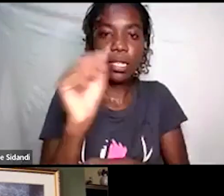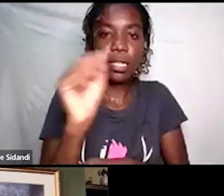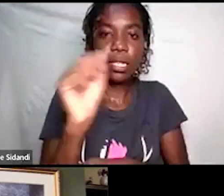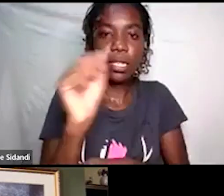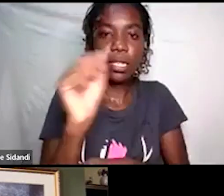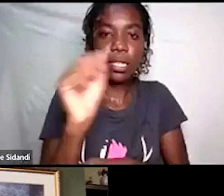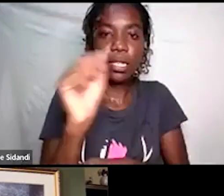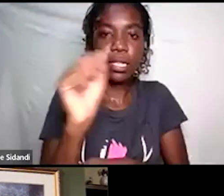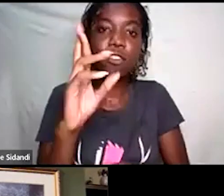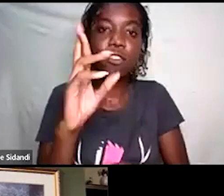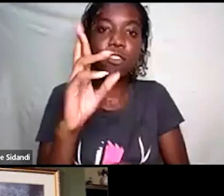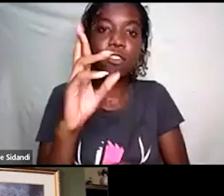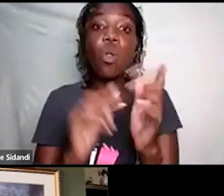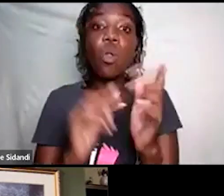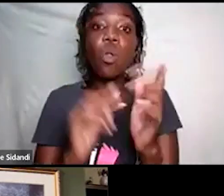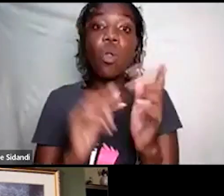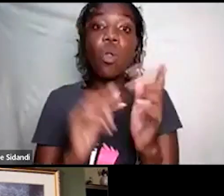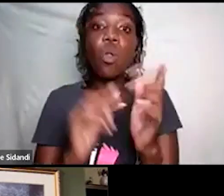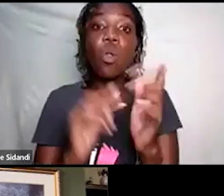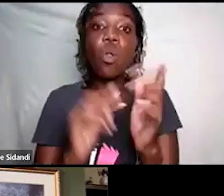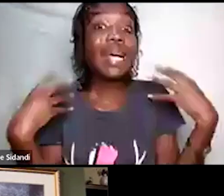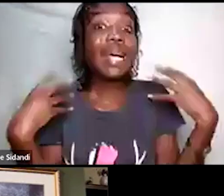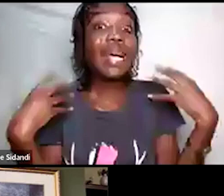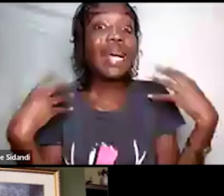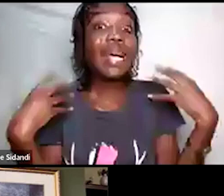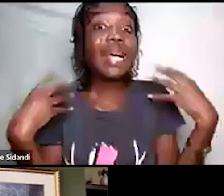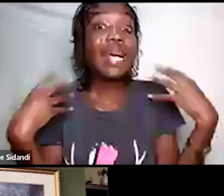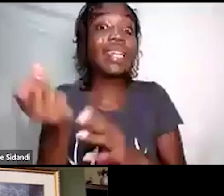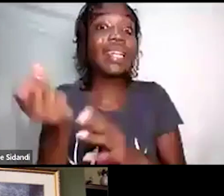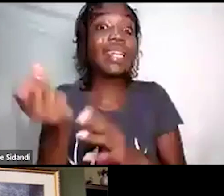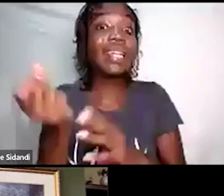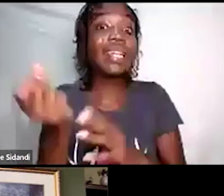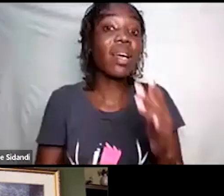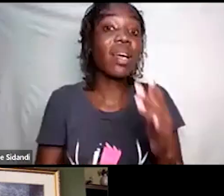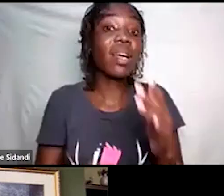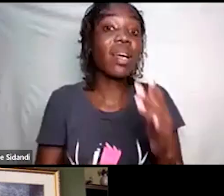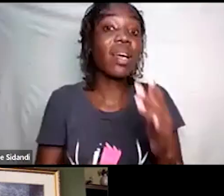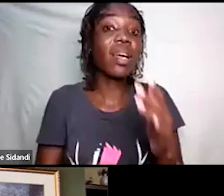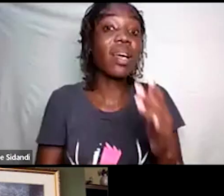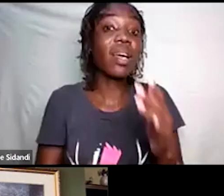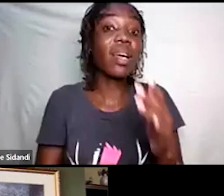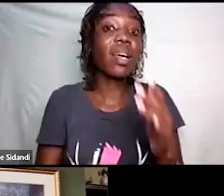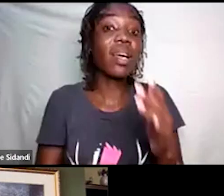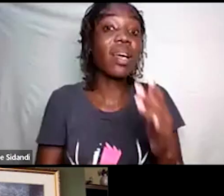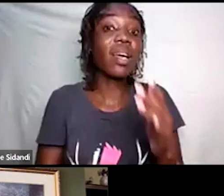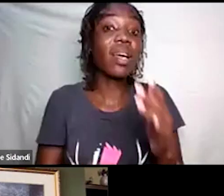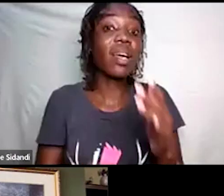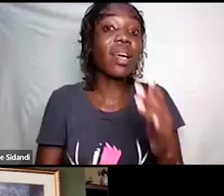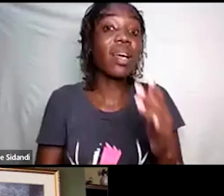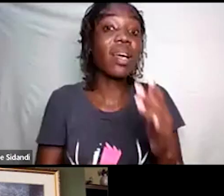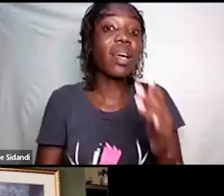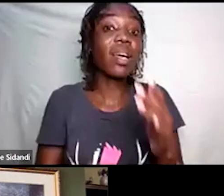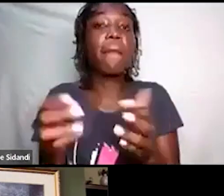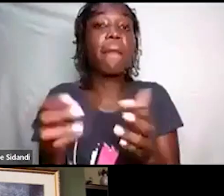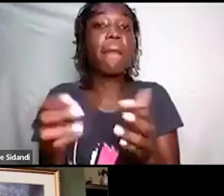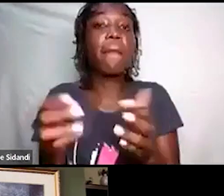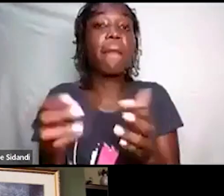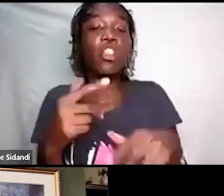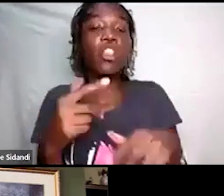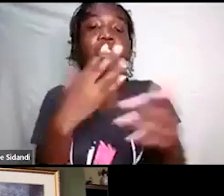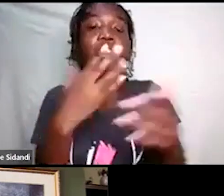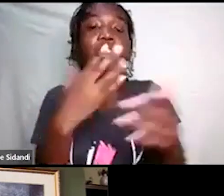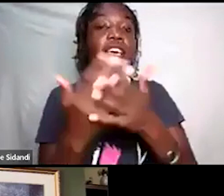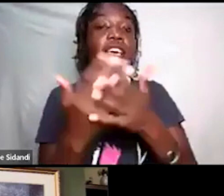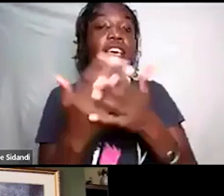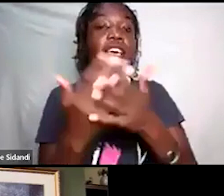make sure that you understand what is expected of you, especially for people who are working on their payroll. So thank you so much for always being here. See